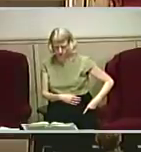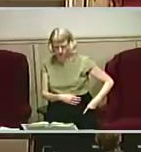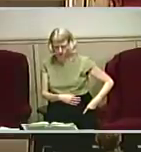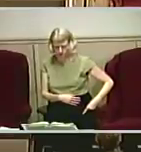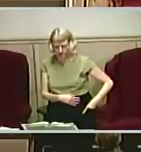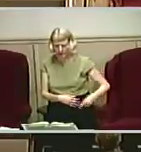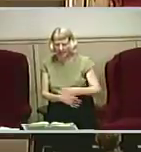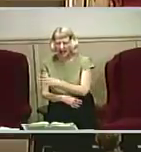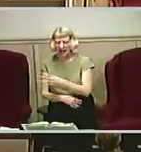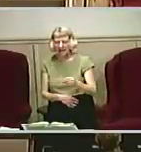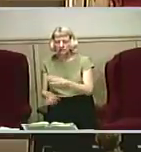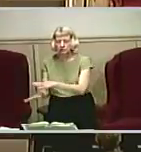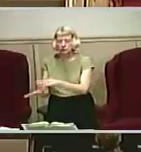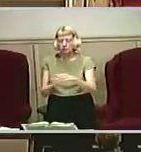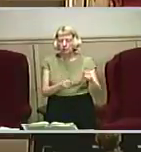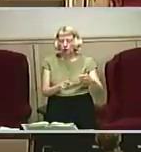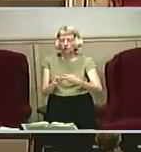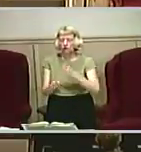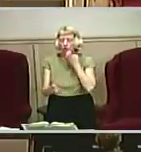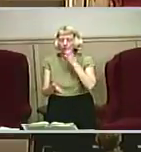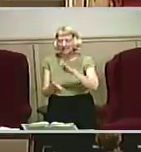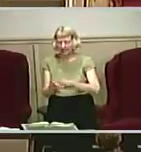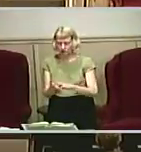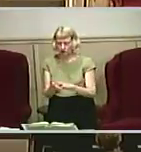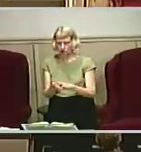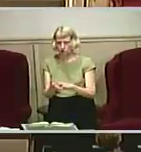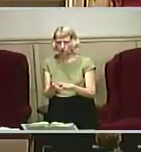what? Depart from evil.